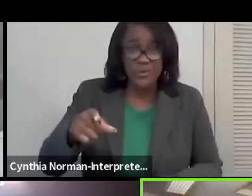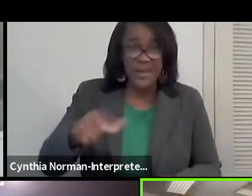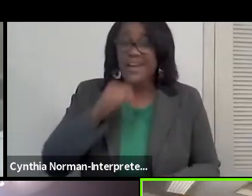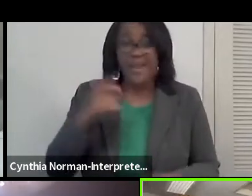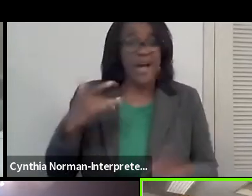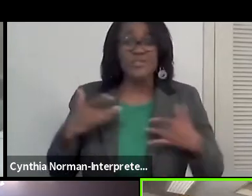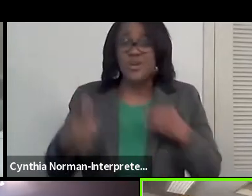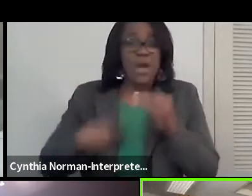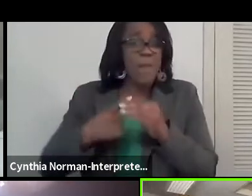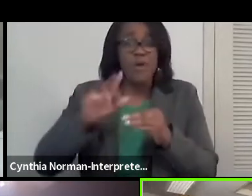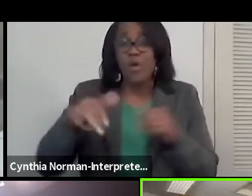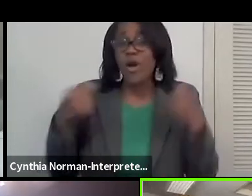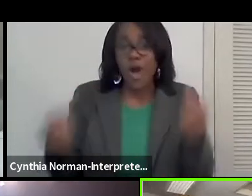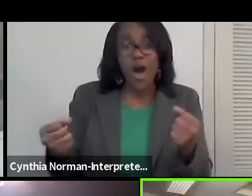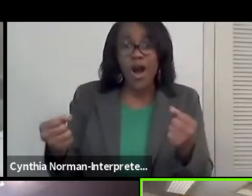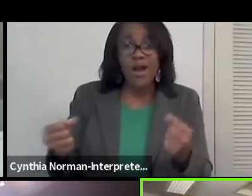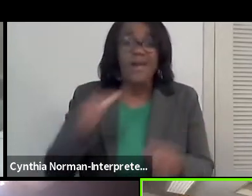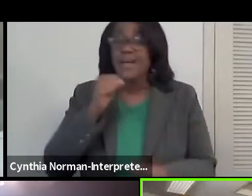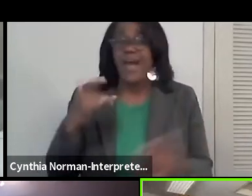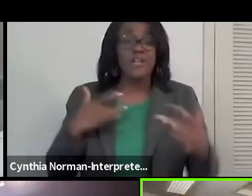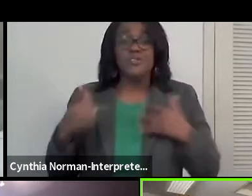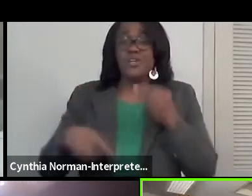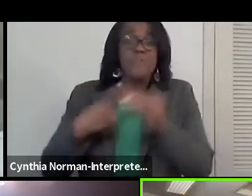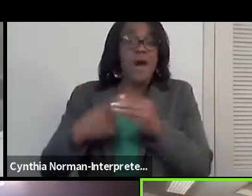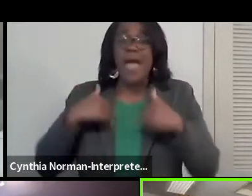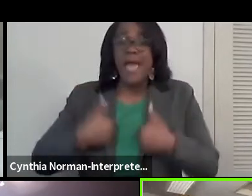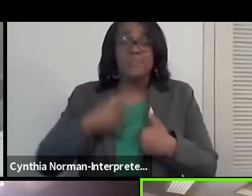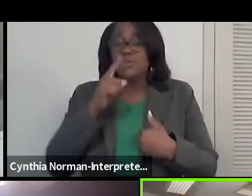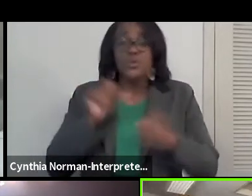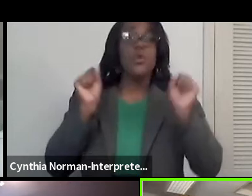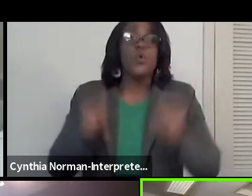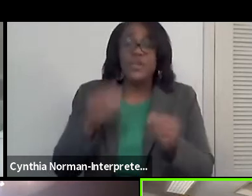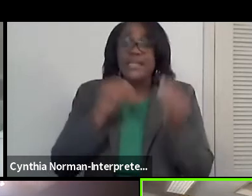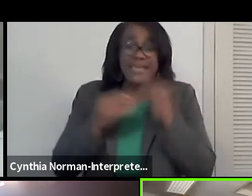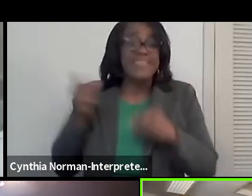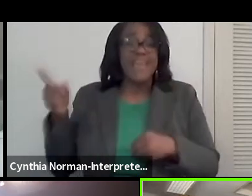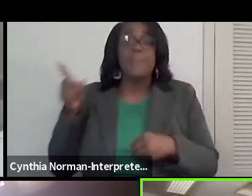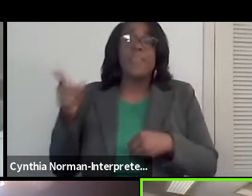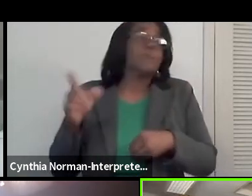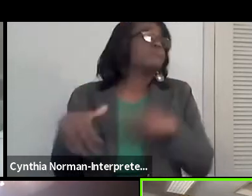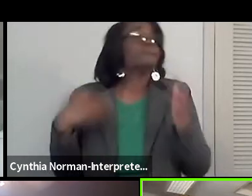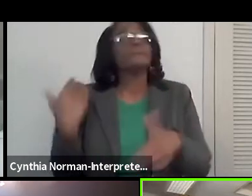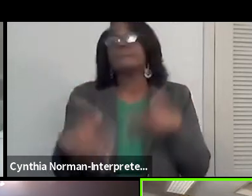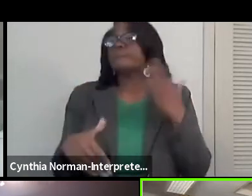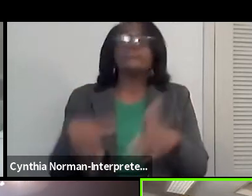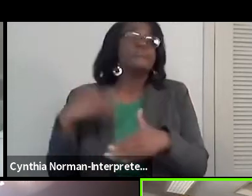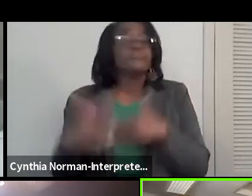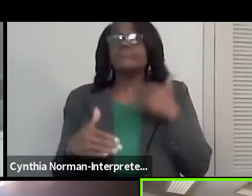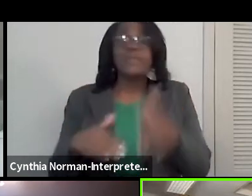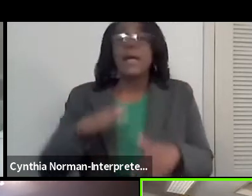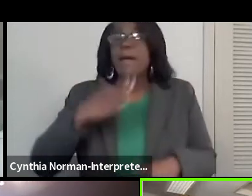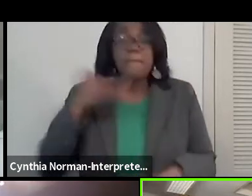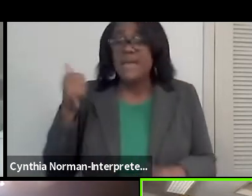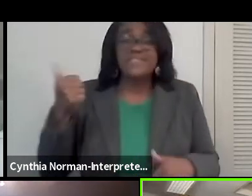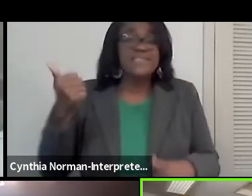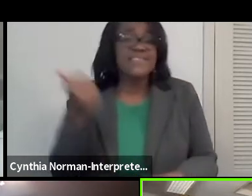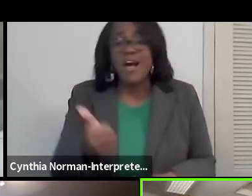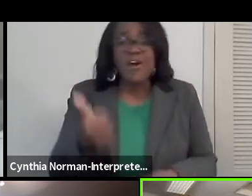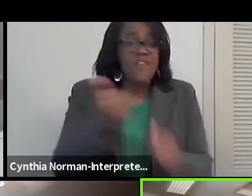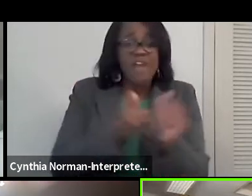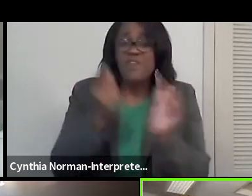car. They're not concerned about their predators. They're gonna live their lives. They're gonna do their thing. They're gonna be their best selves every moment of